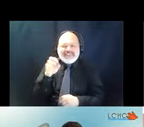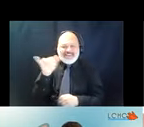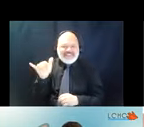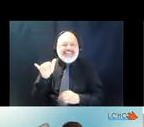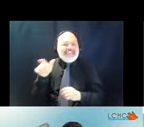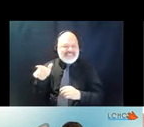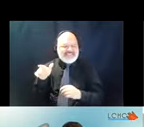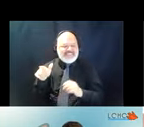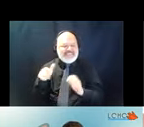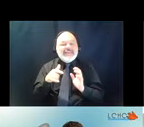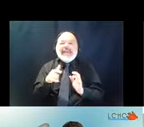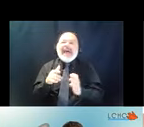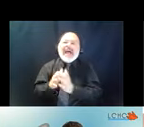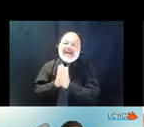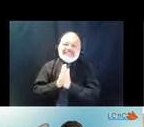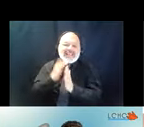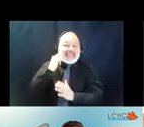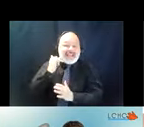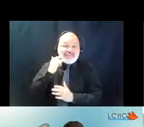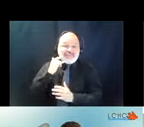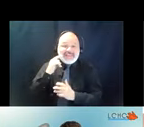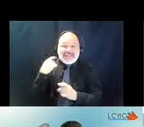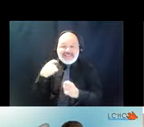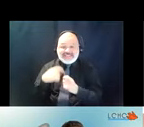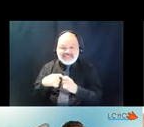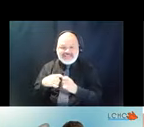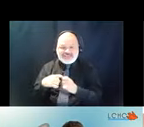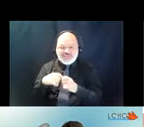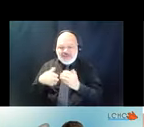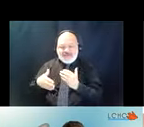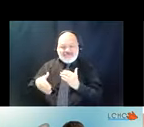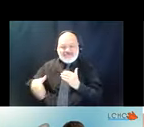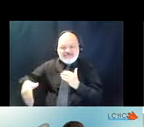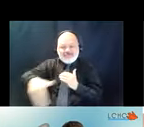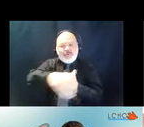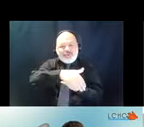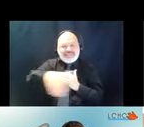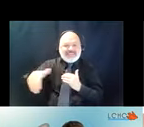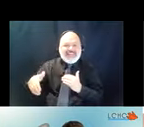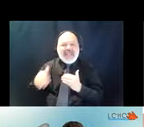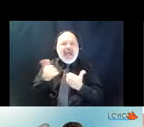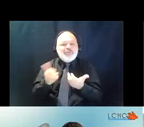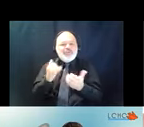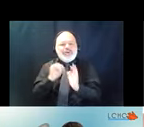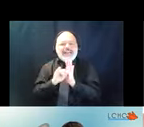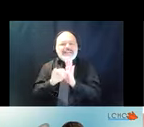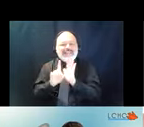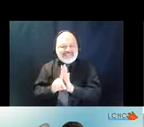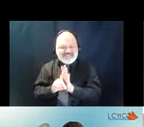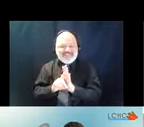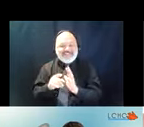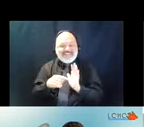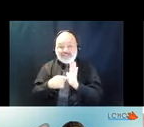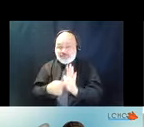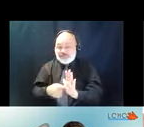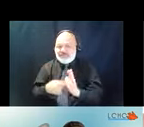and basically asked California Latino voters. So that's already a subset of the population. How do you identify? And what this shows is